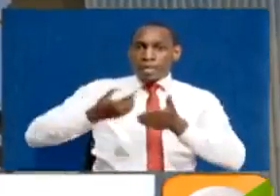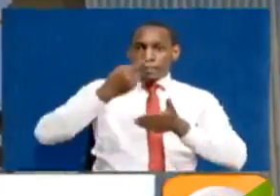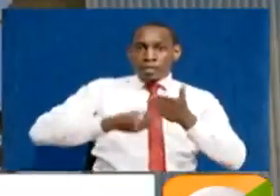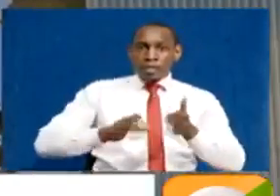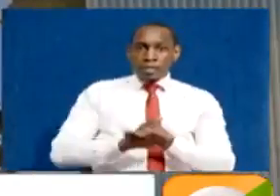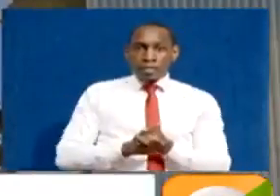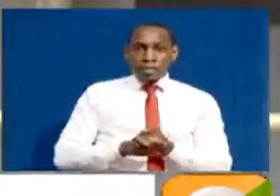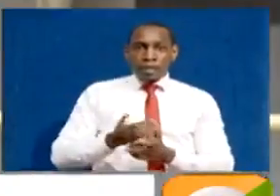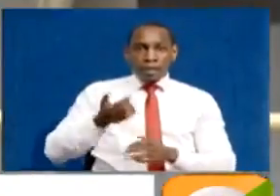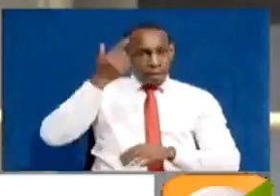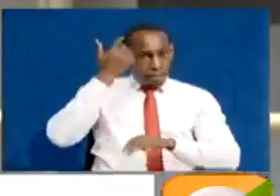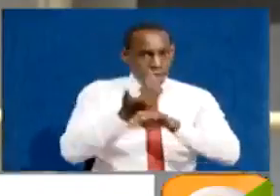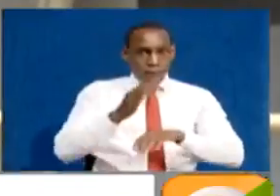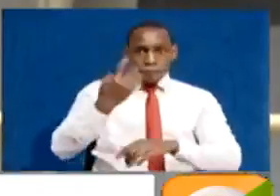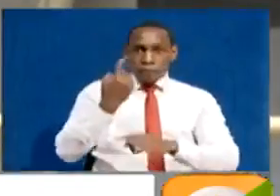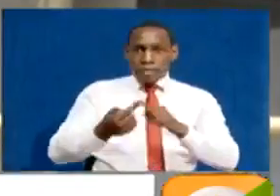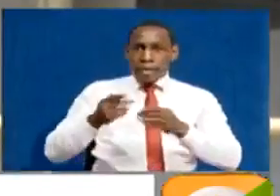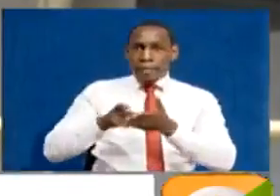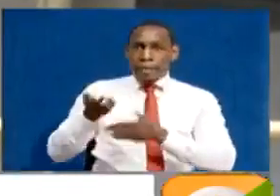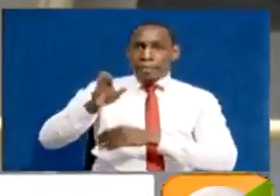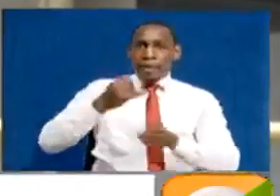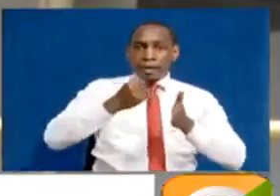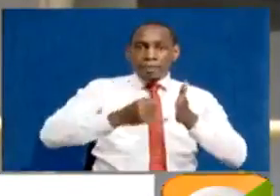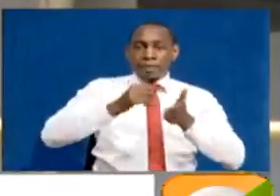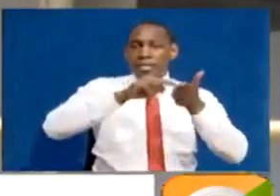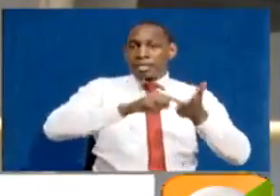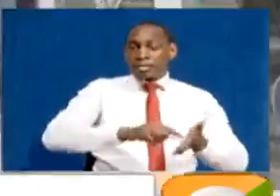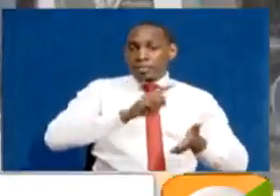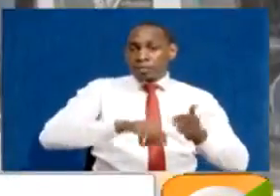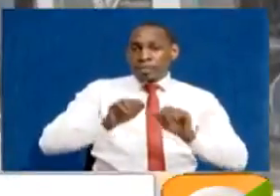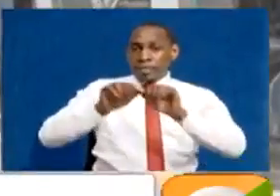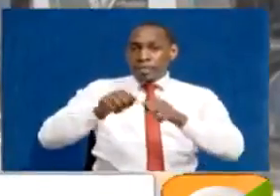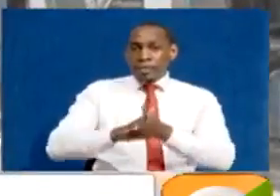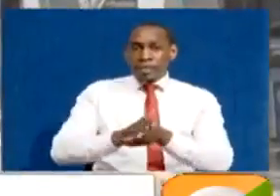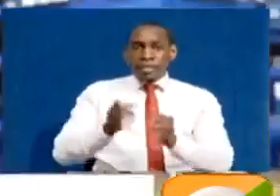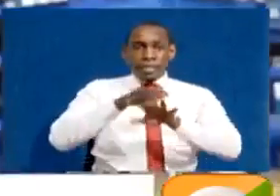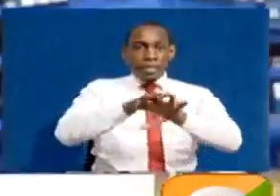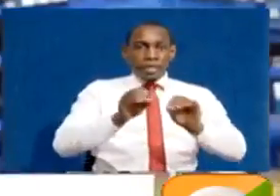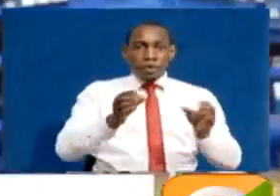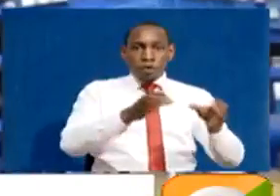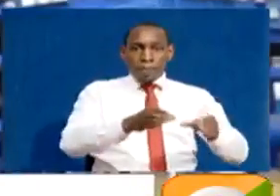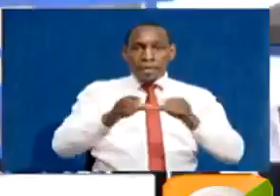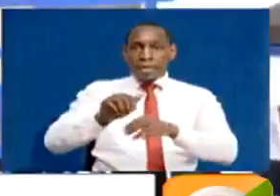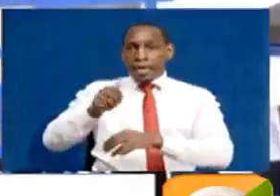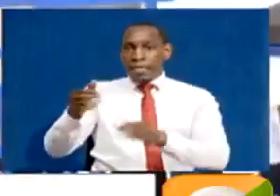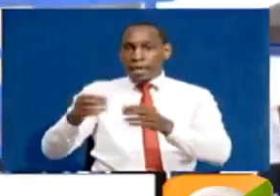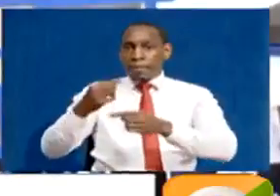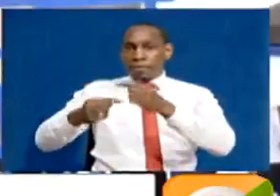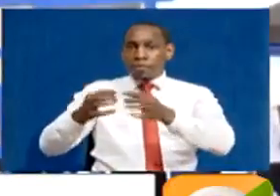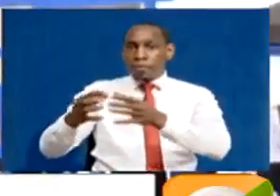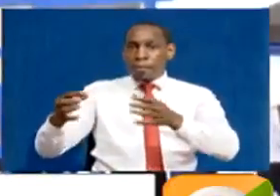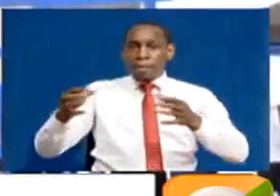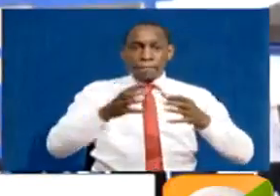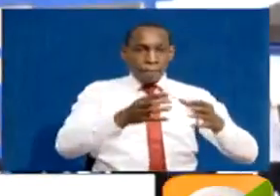duty on clinker. The four-year grace period, the manufacturers insist, will enable the non-integrated companies and those with